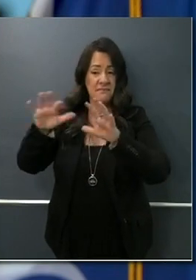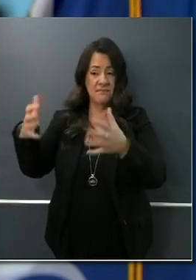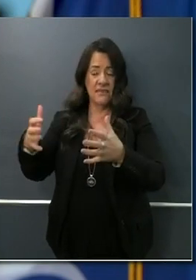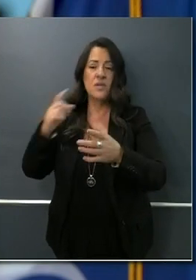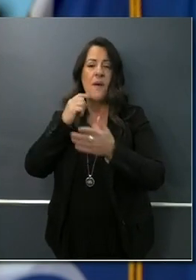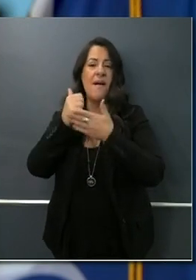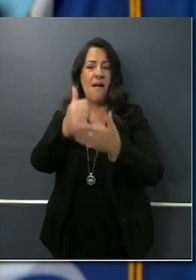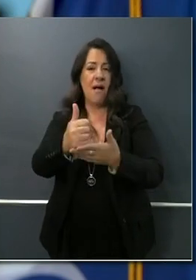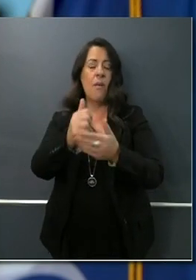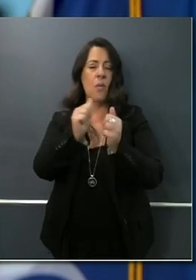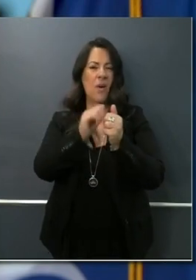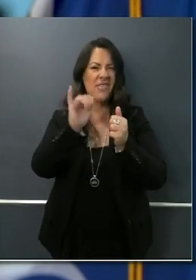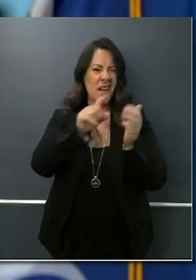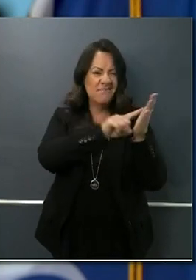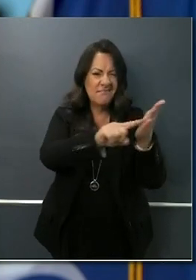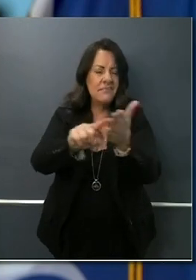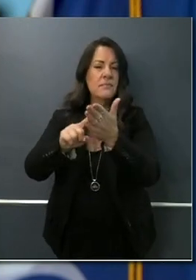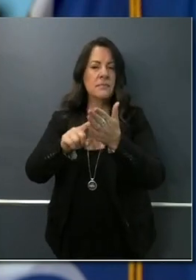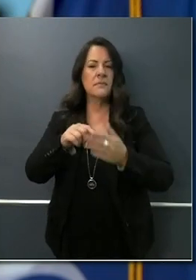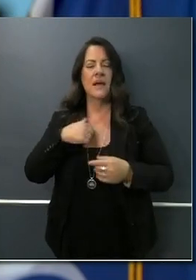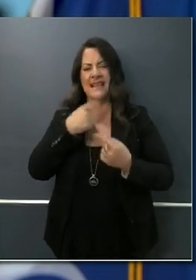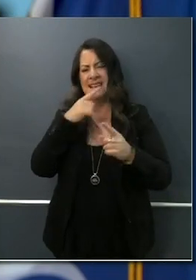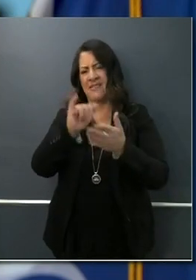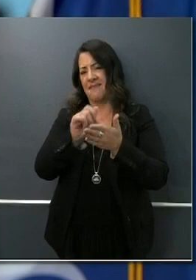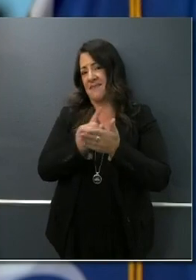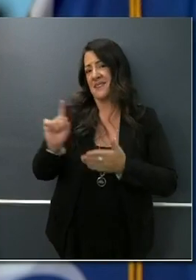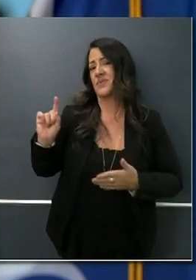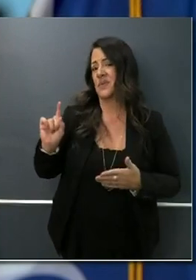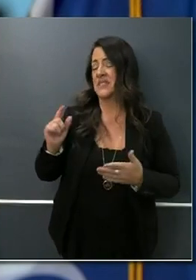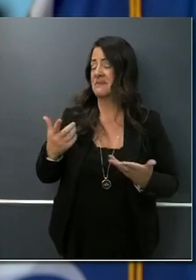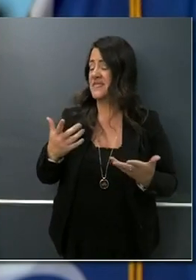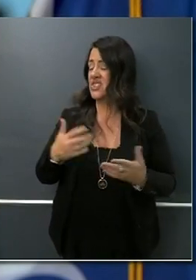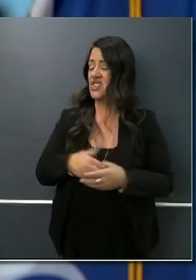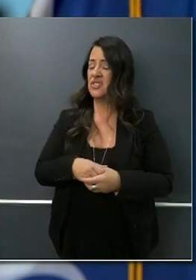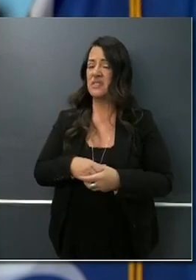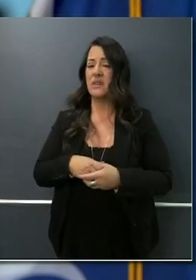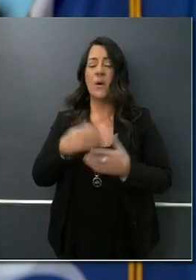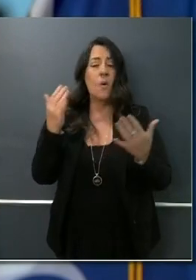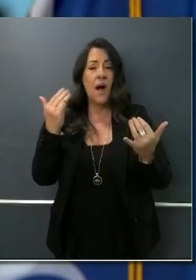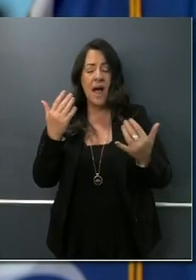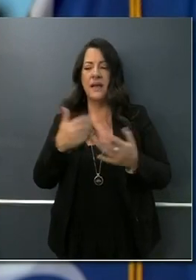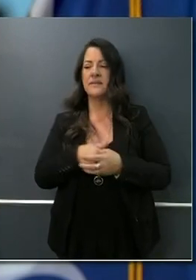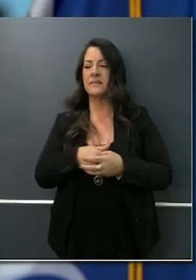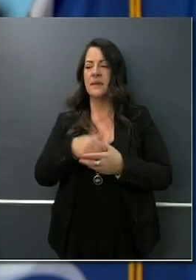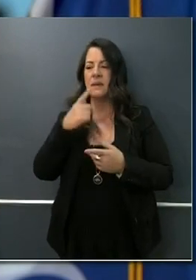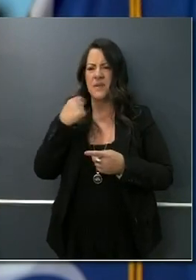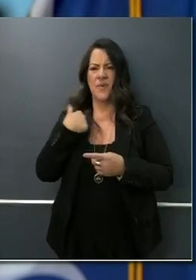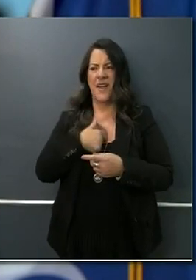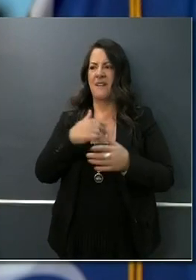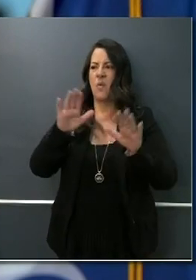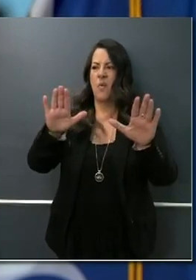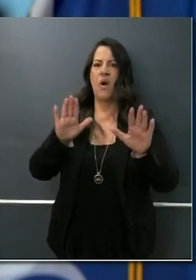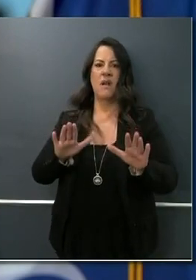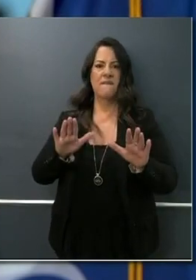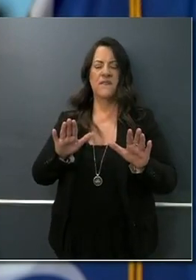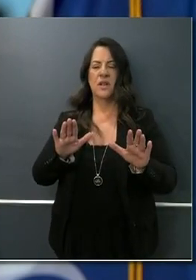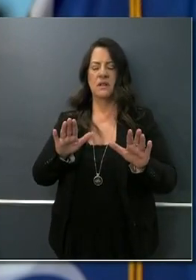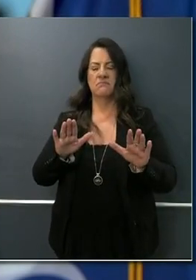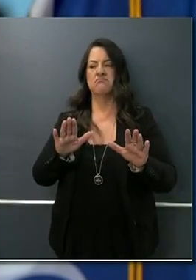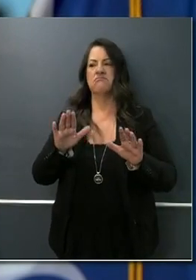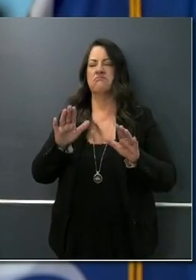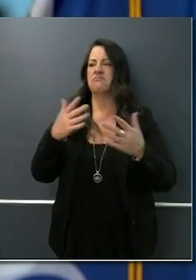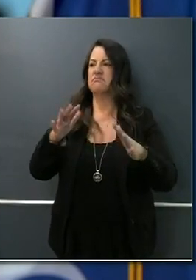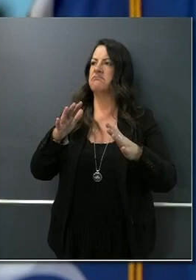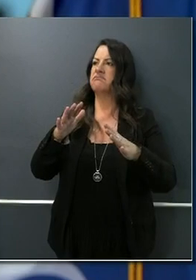even anticipated when we made the announcement last week. And again, that's based upon the extraordinarily robust existing infrastructure that's